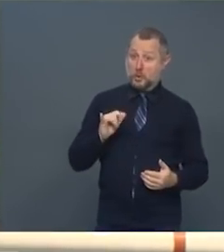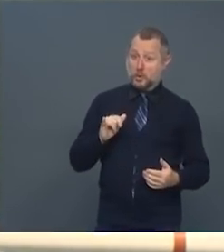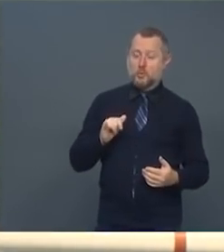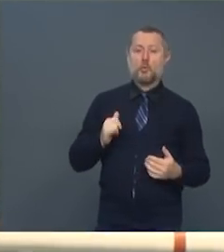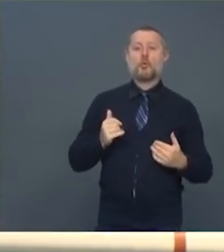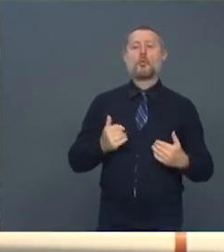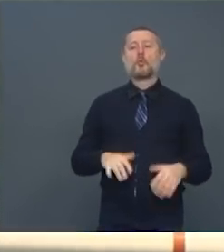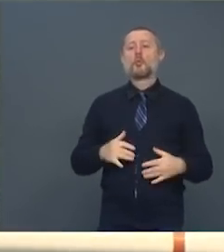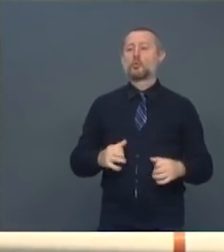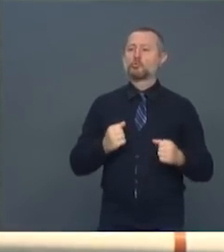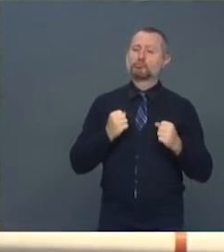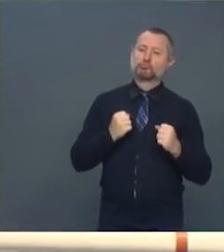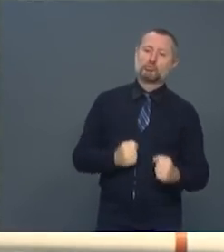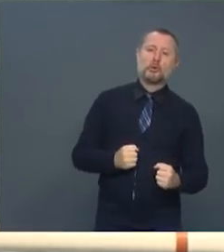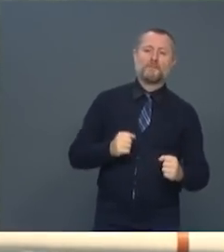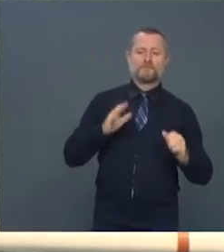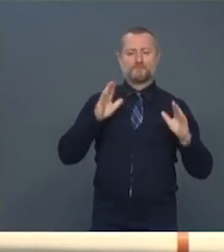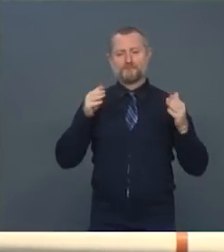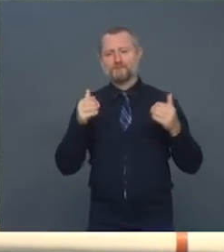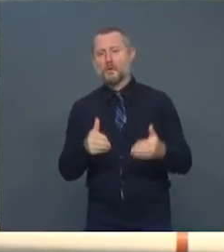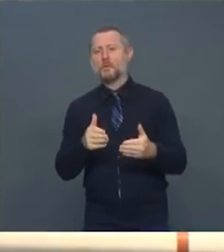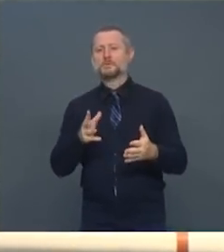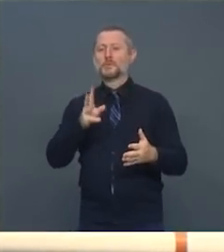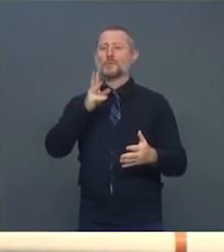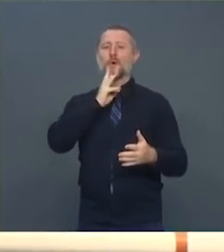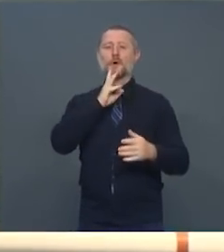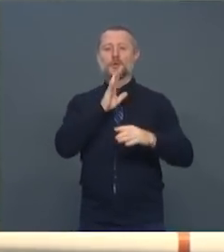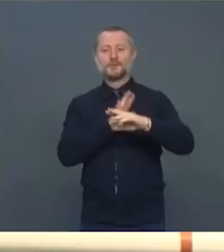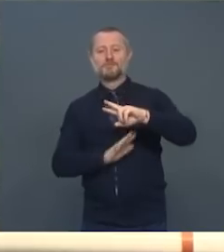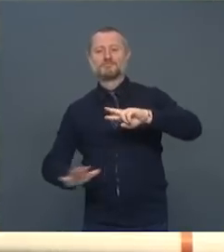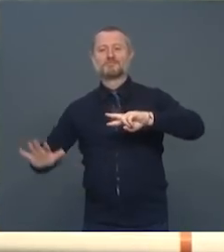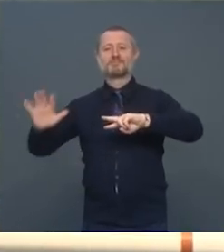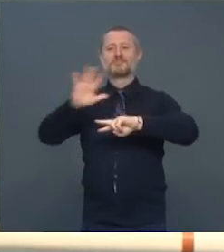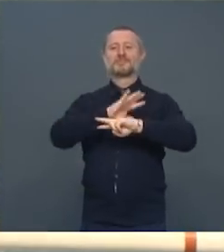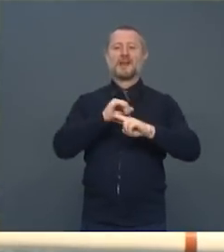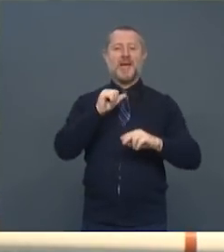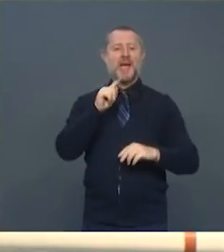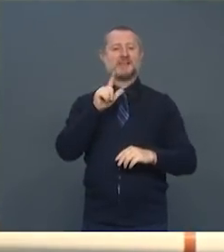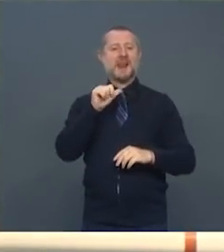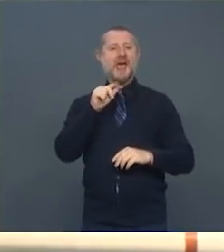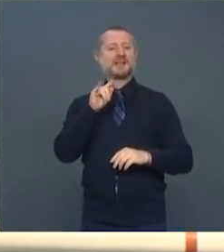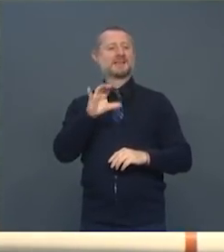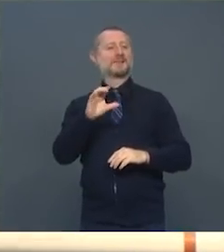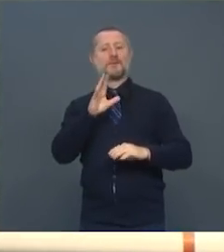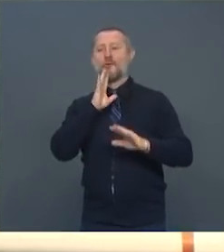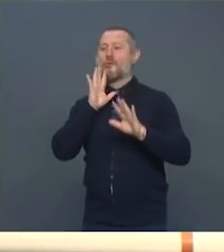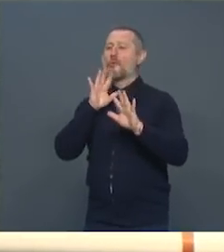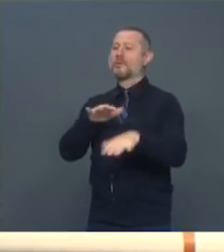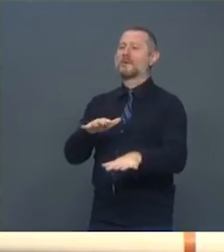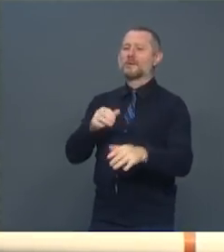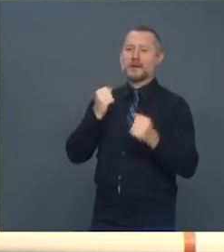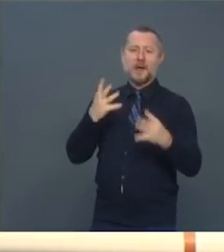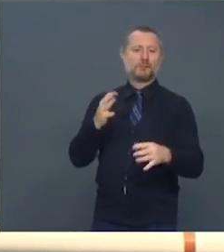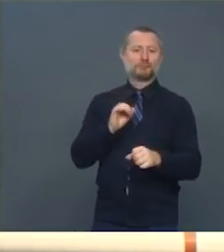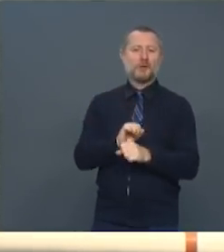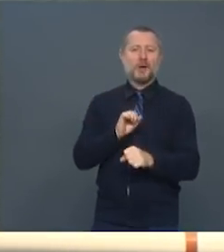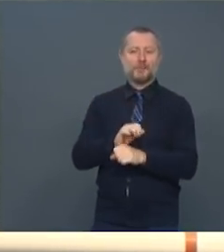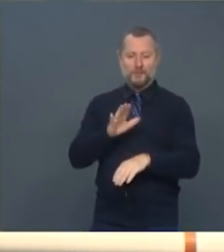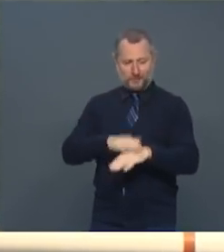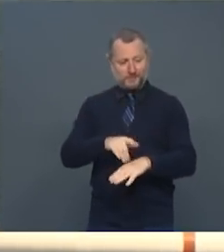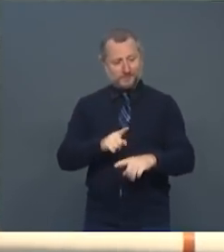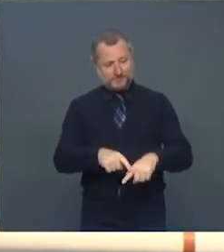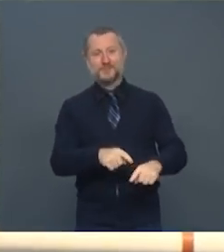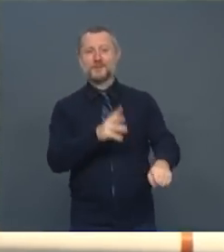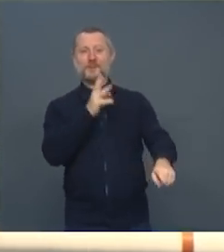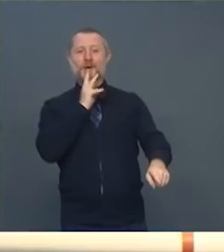focused on this beautiful ocean with thousands and thousands of jobs and billions of dollars of economic activity.